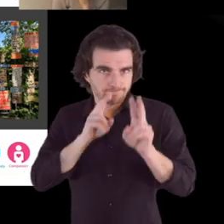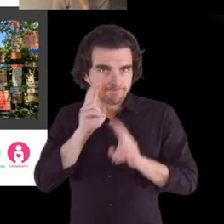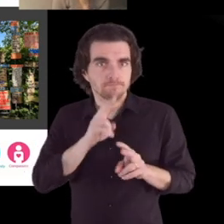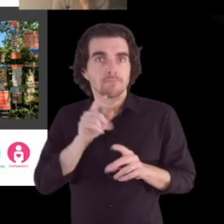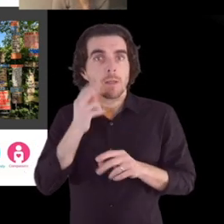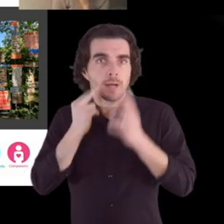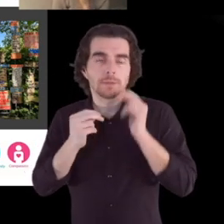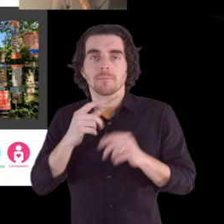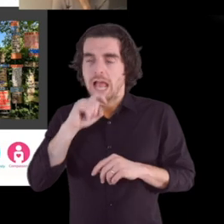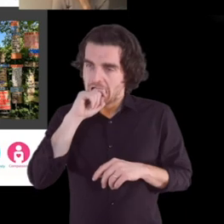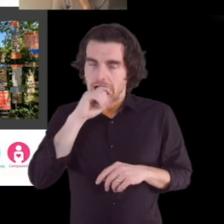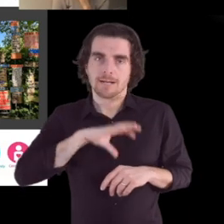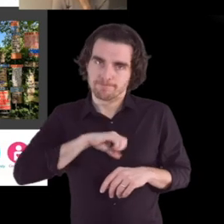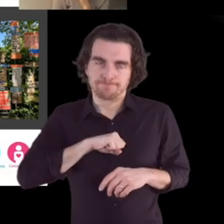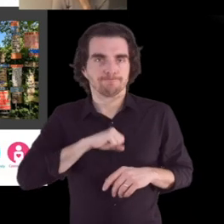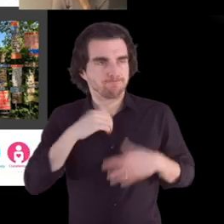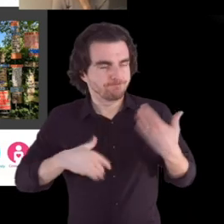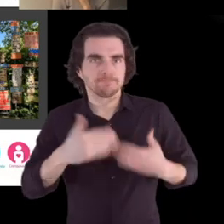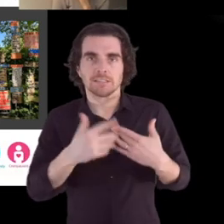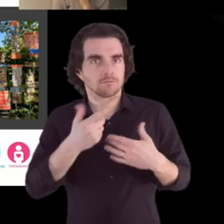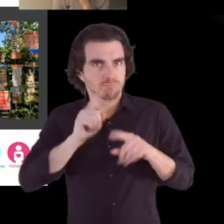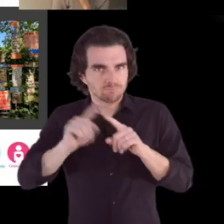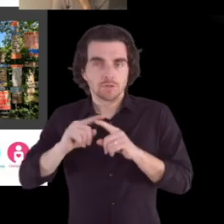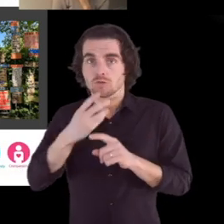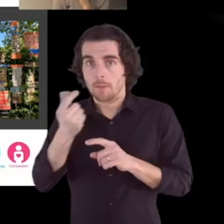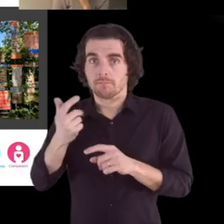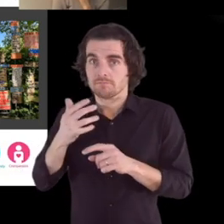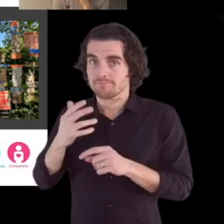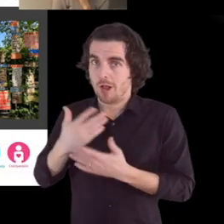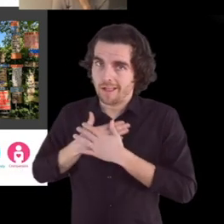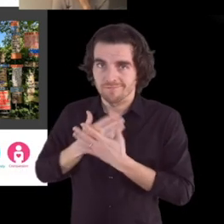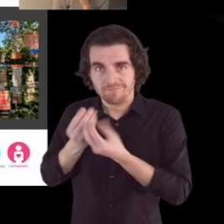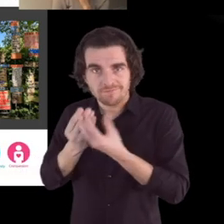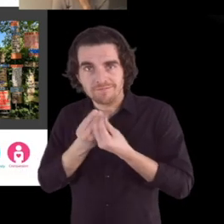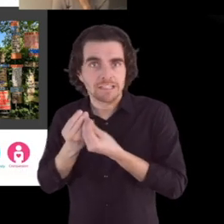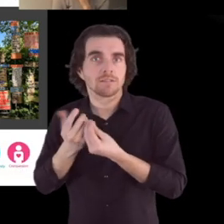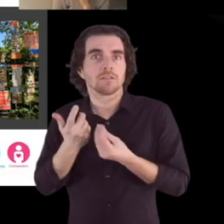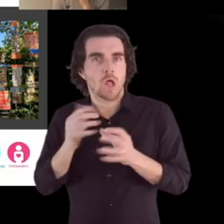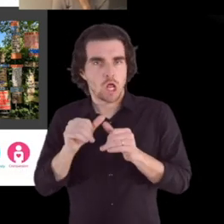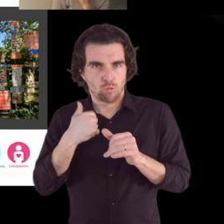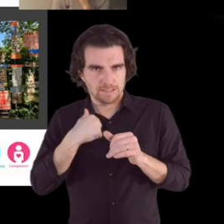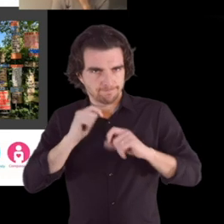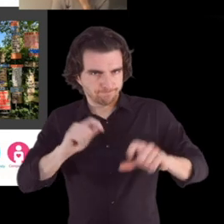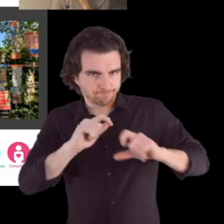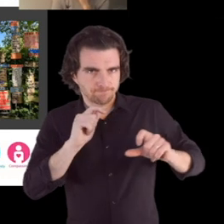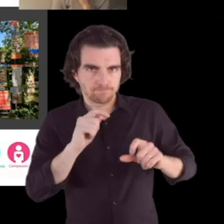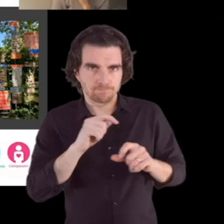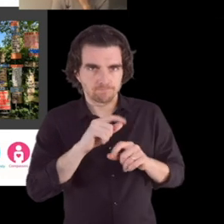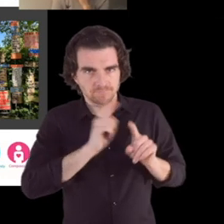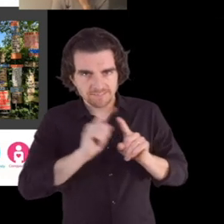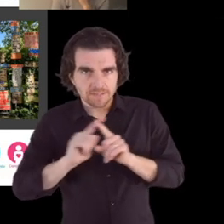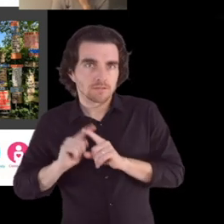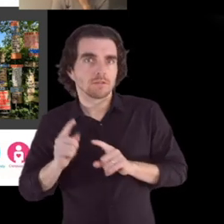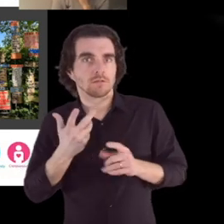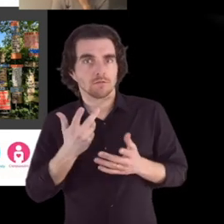resilience, and that's in a way that's designed to protect ourselves and our loved ones. But how we respond depends on a number of